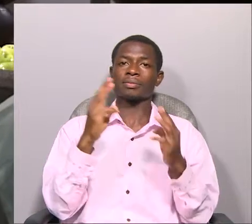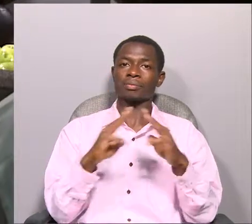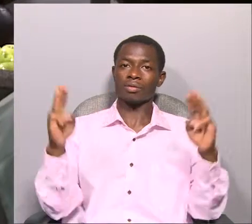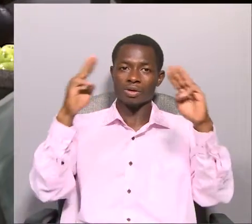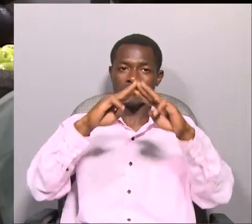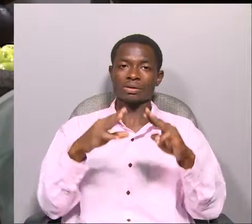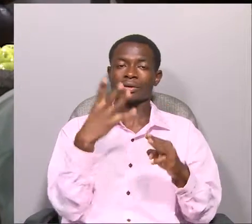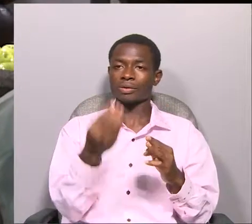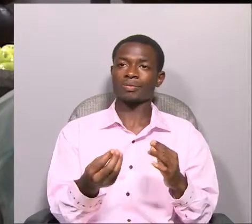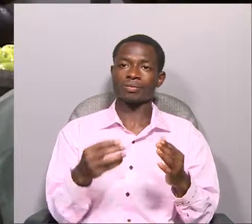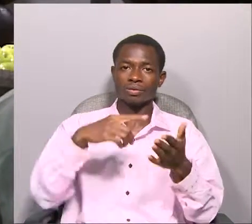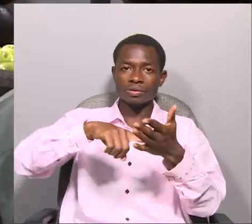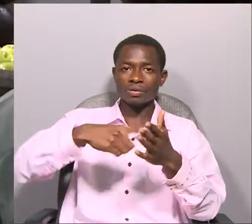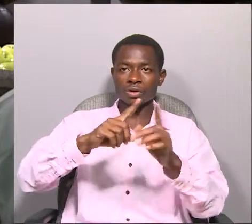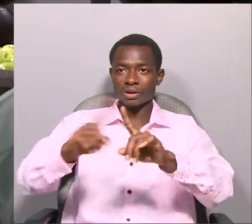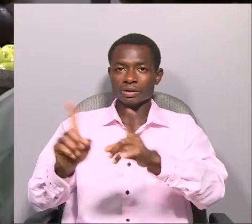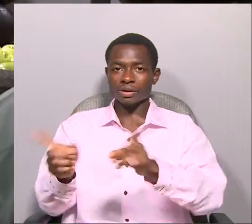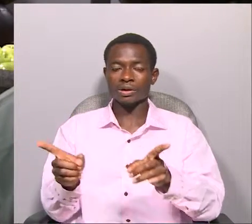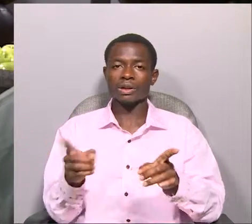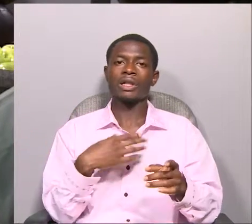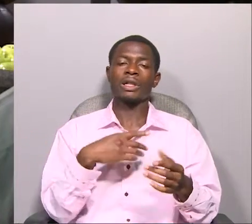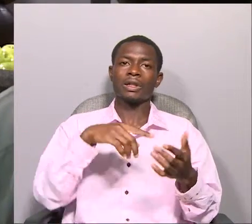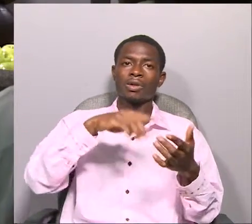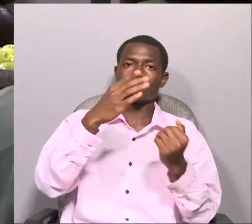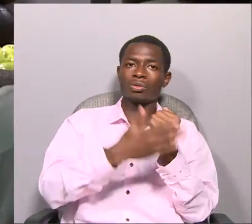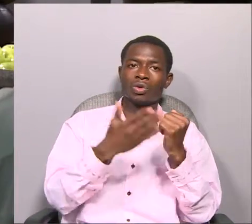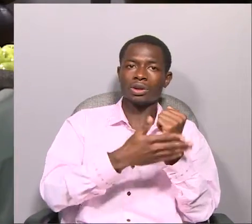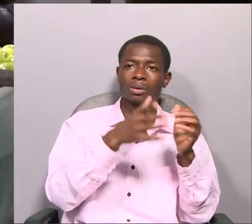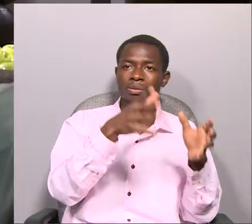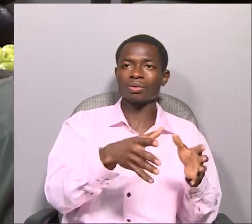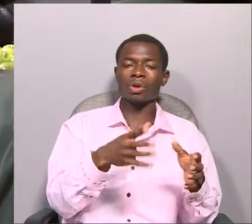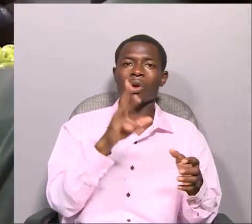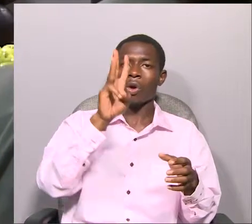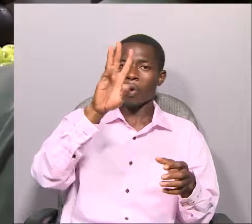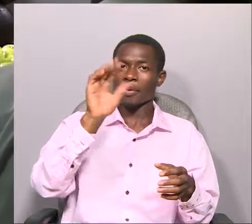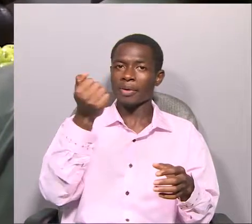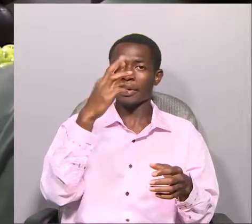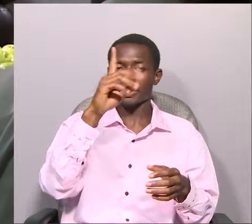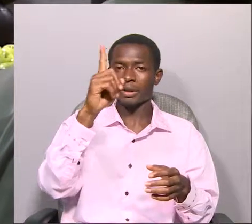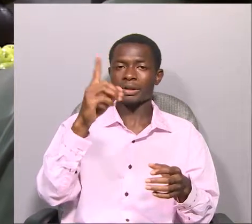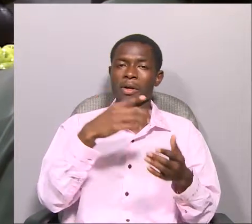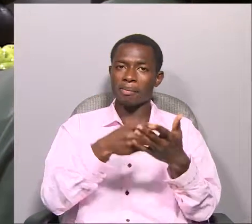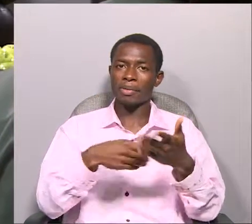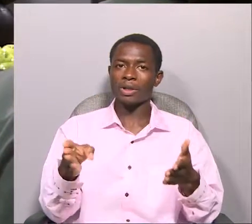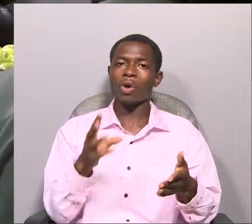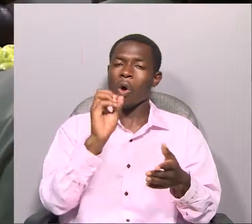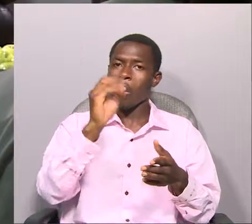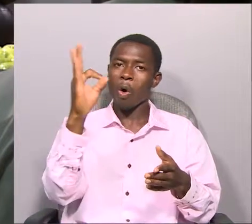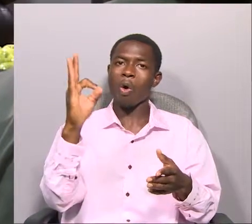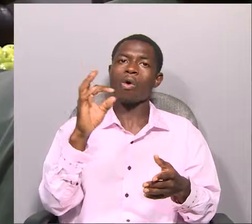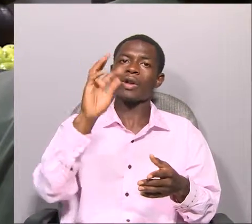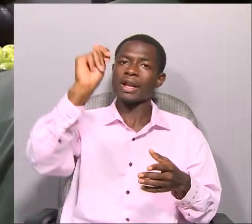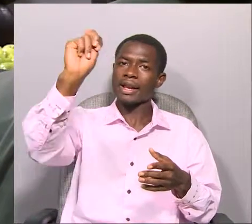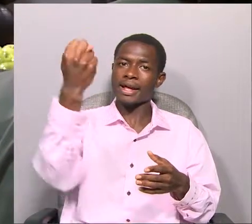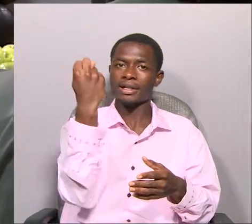they provincial, be they district, or ward-based, or national,